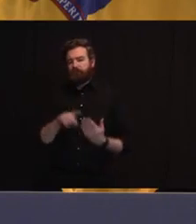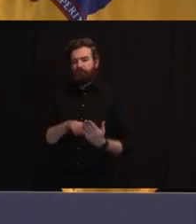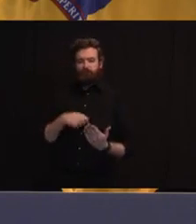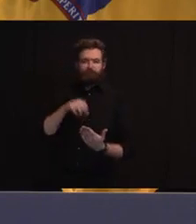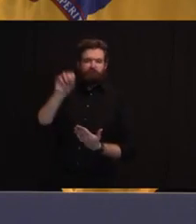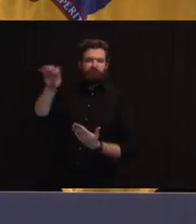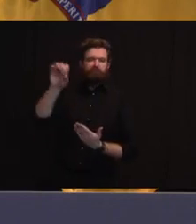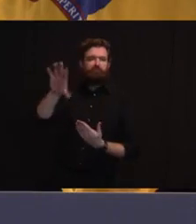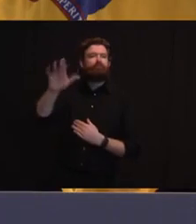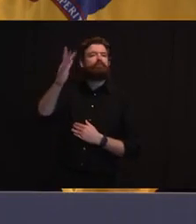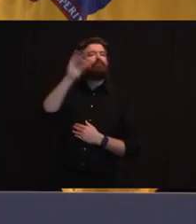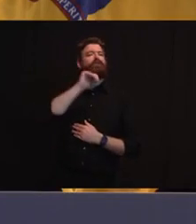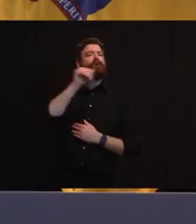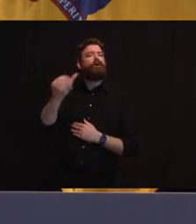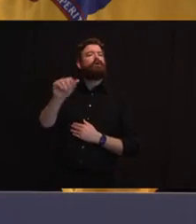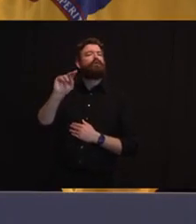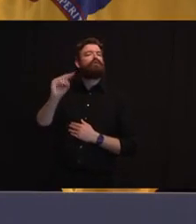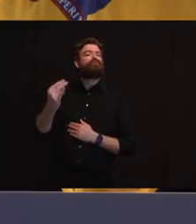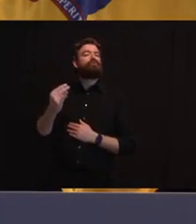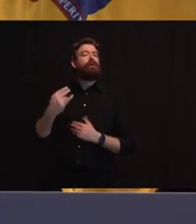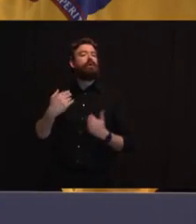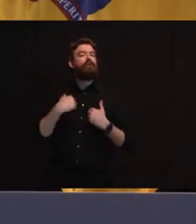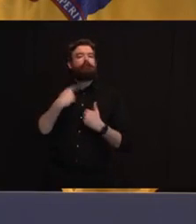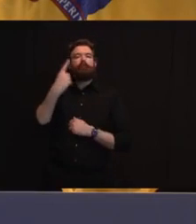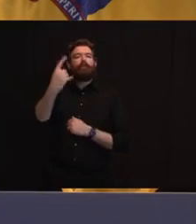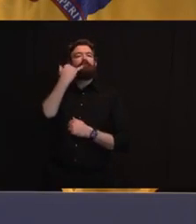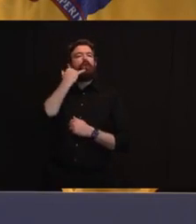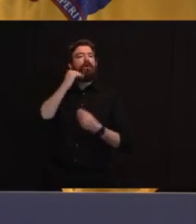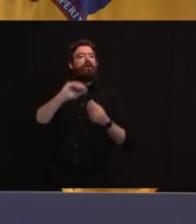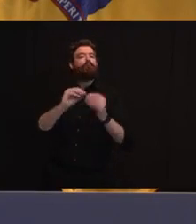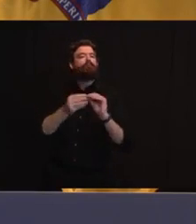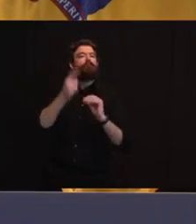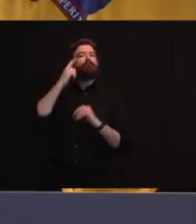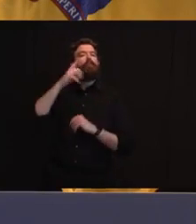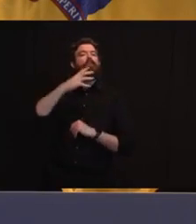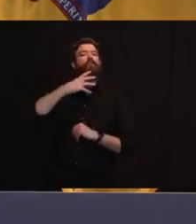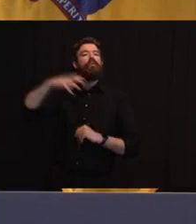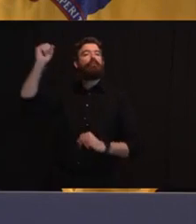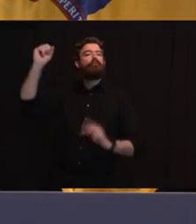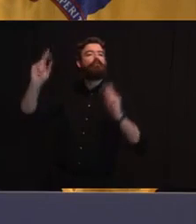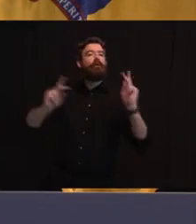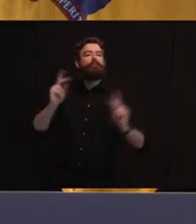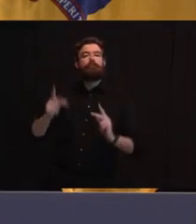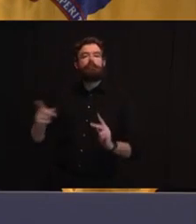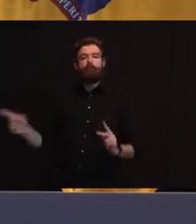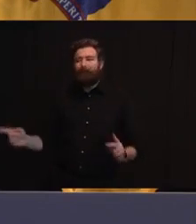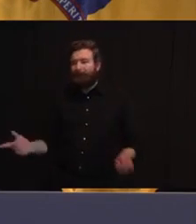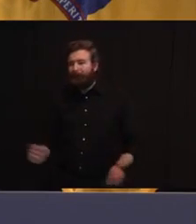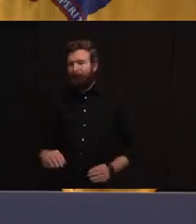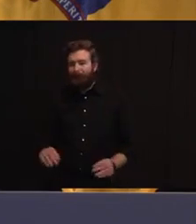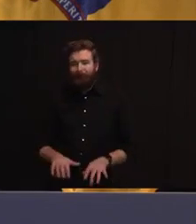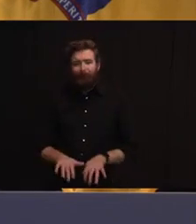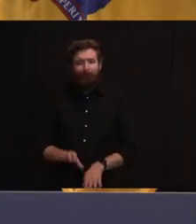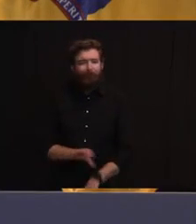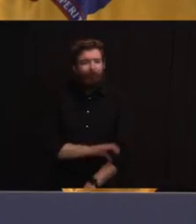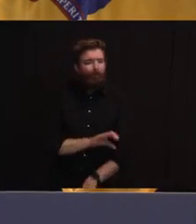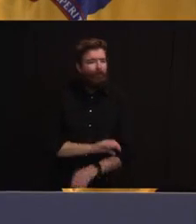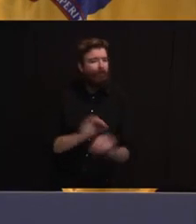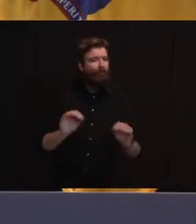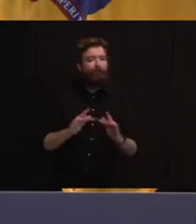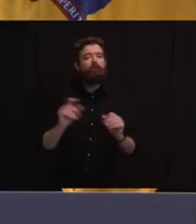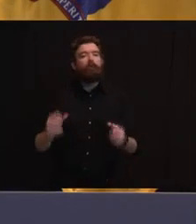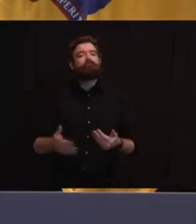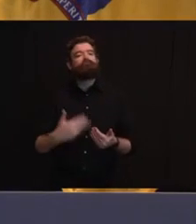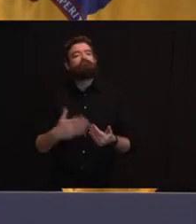the state rolled out a central phone number for older residents or for those without internet access to make vaccination appointments